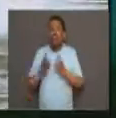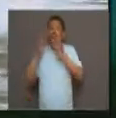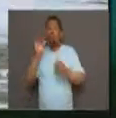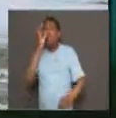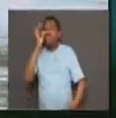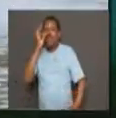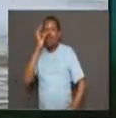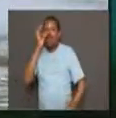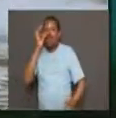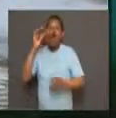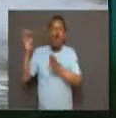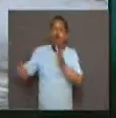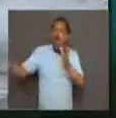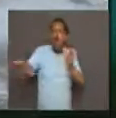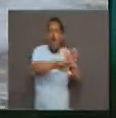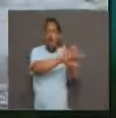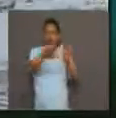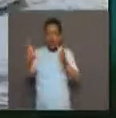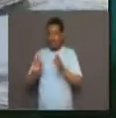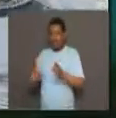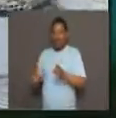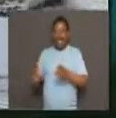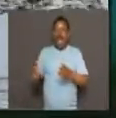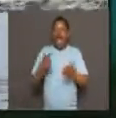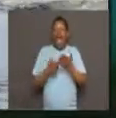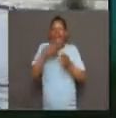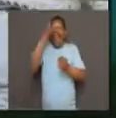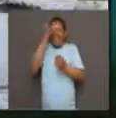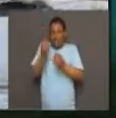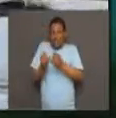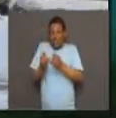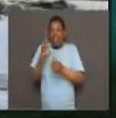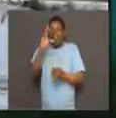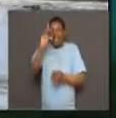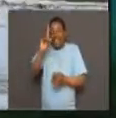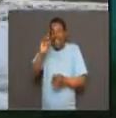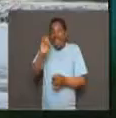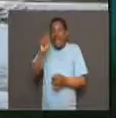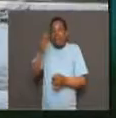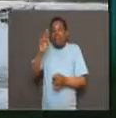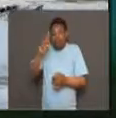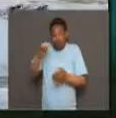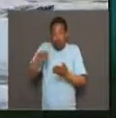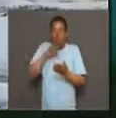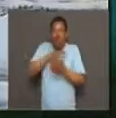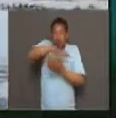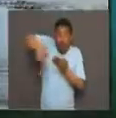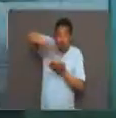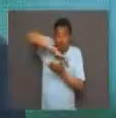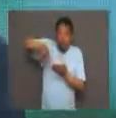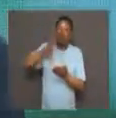Indian Ocean. It ends at the Denadir coast of